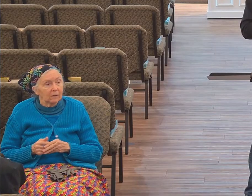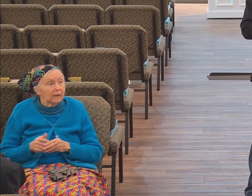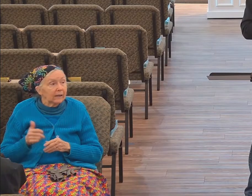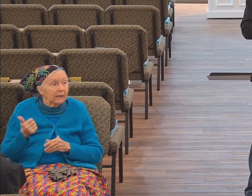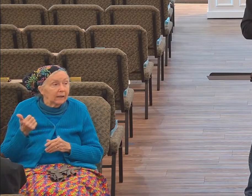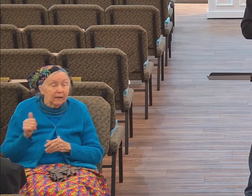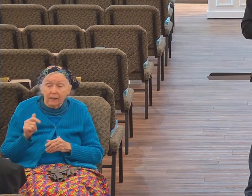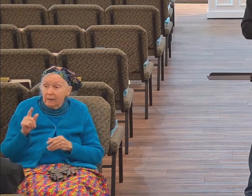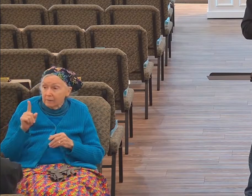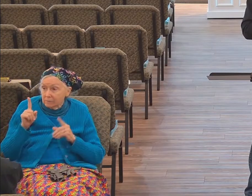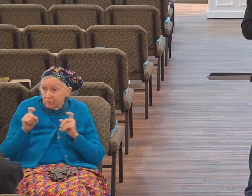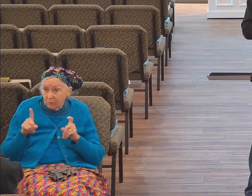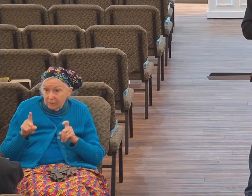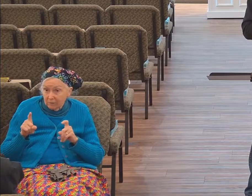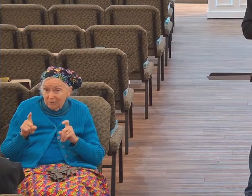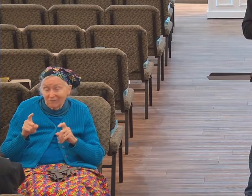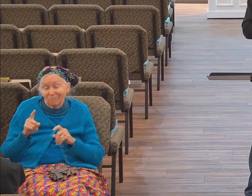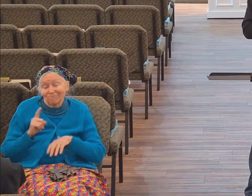Clear as mud?